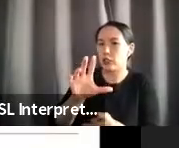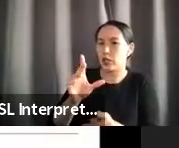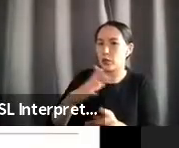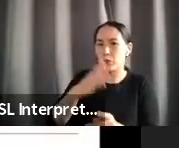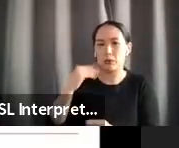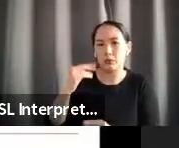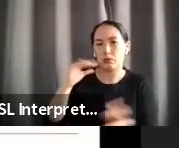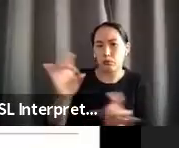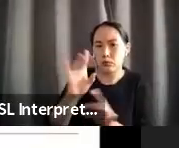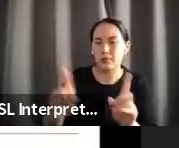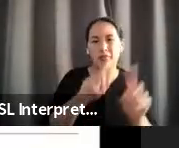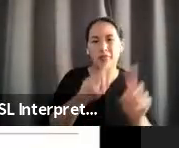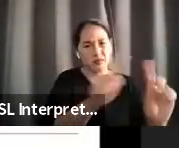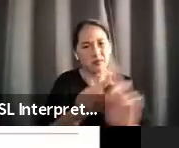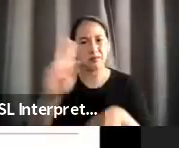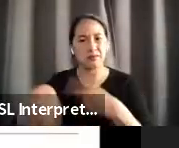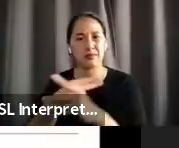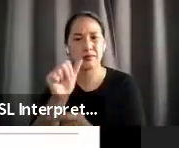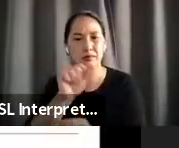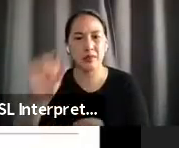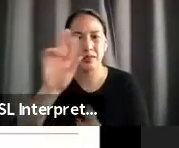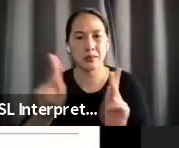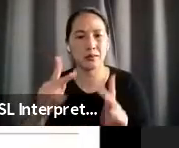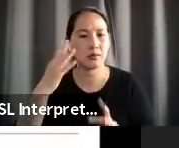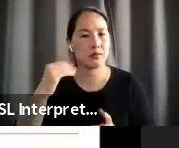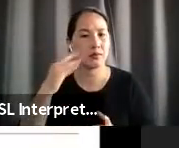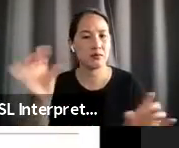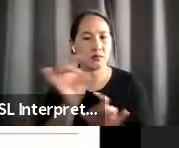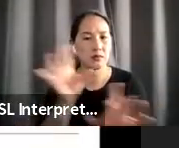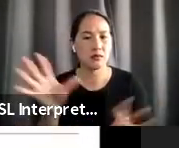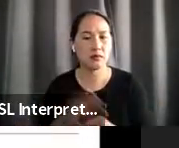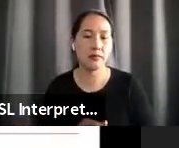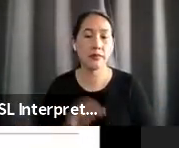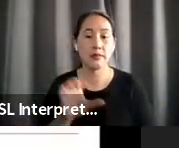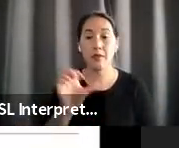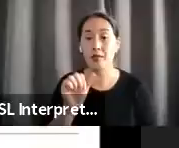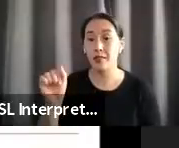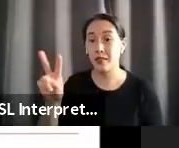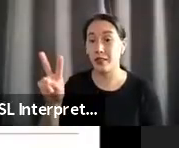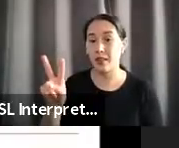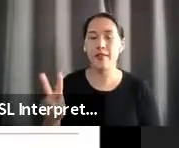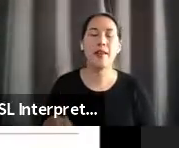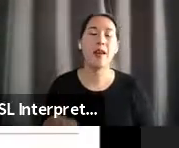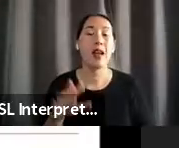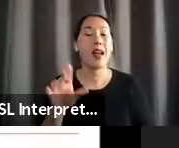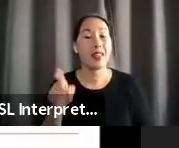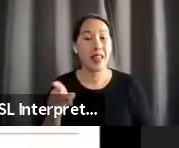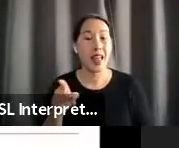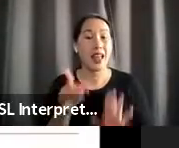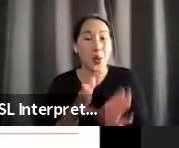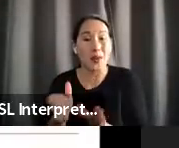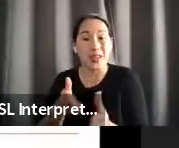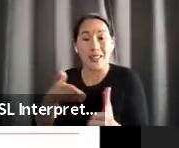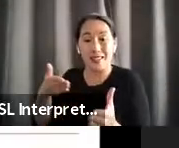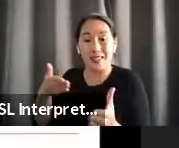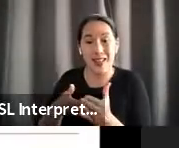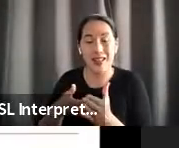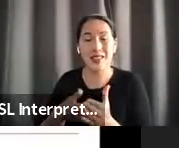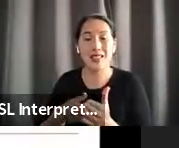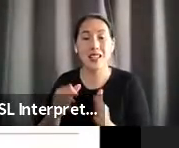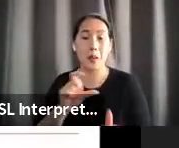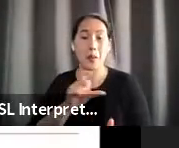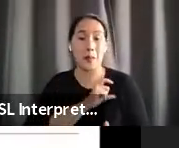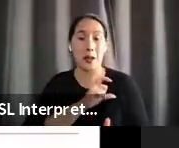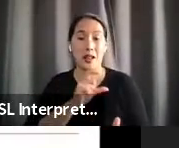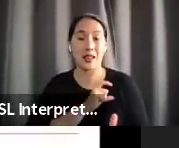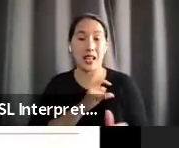these incidents. And what you see here too is CAV has often organized against police brutality and against what we would call state